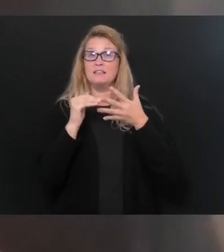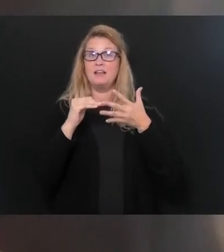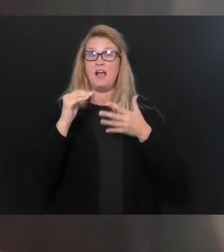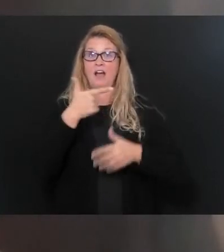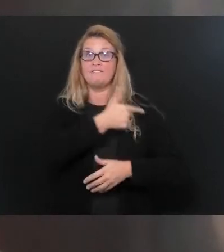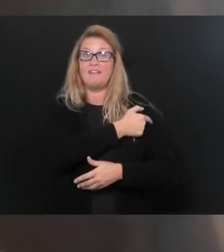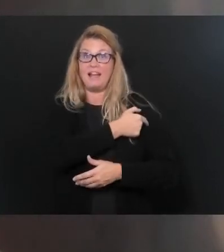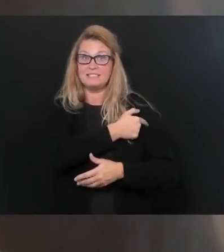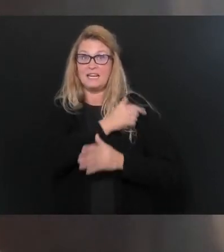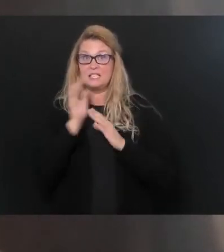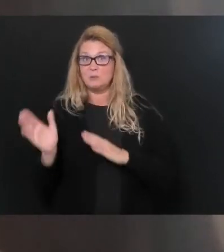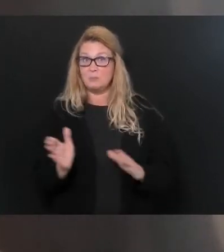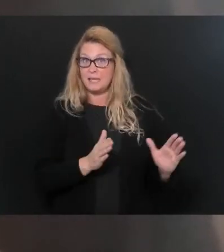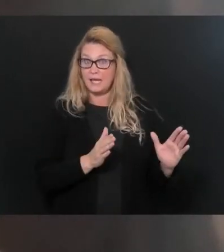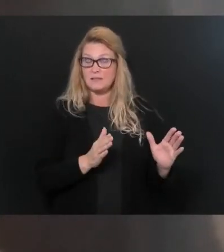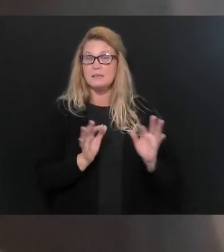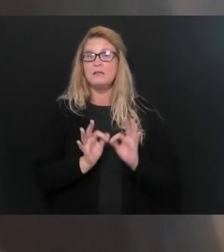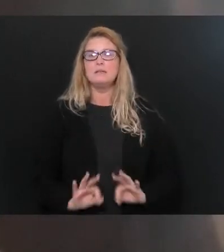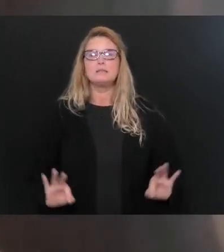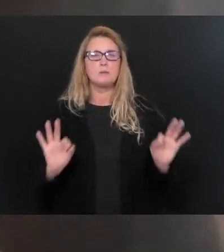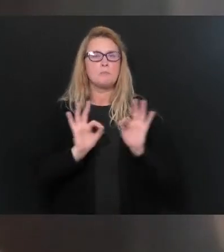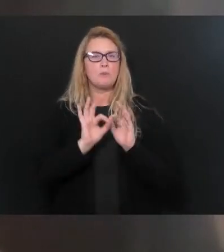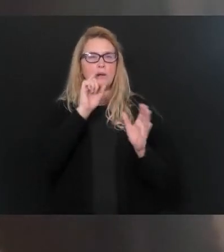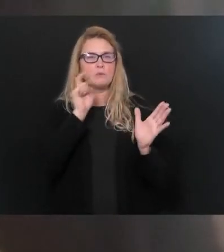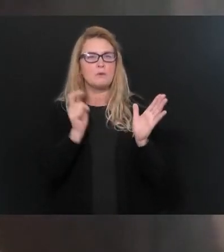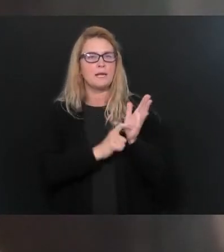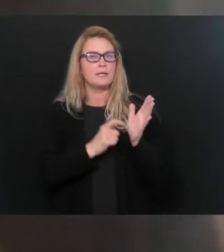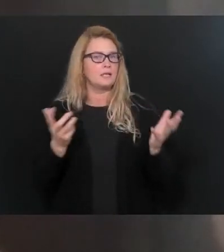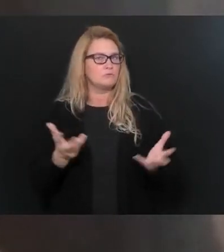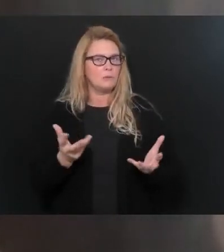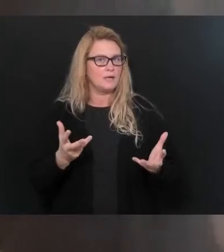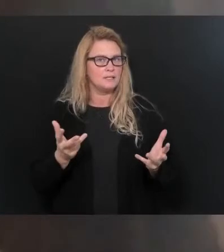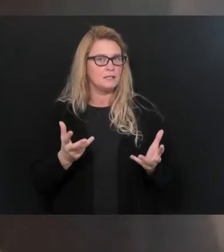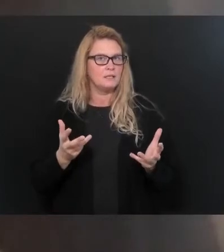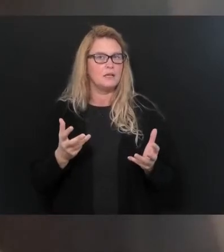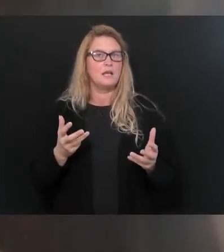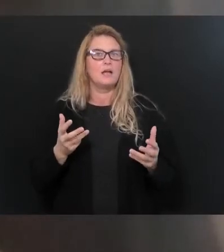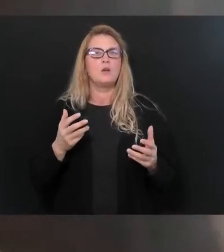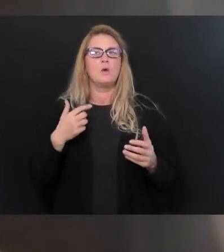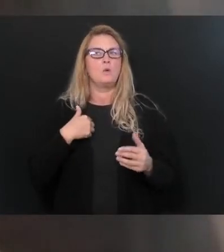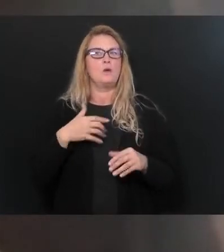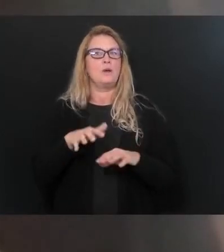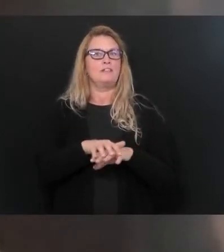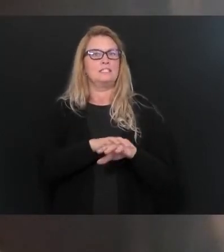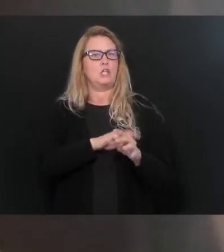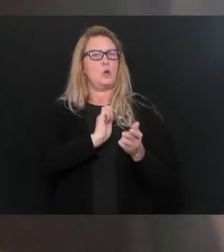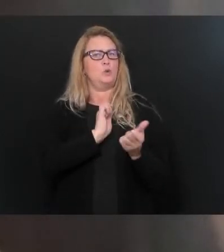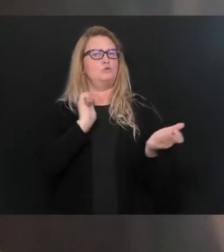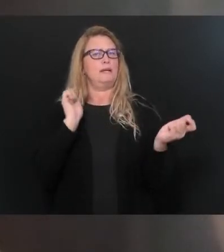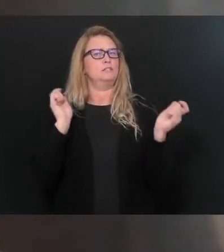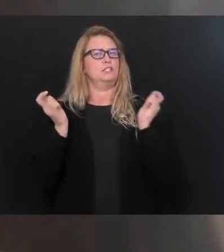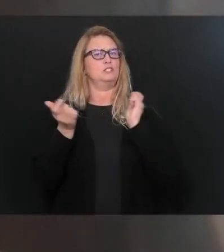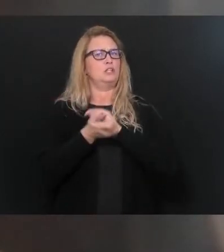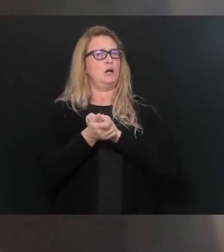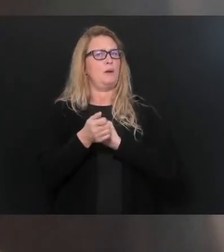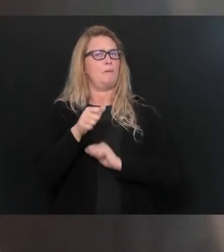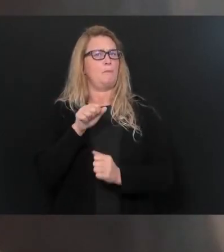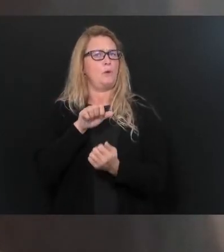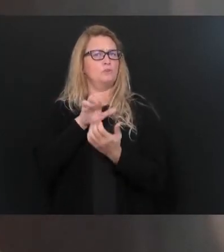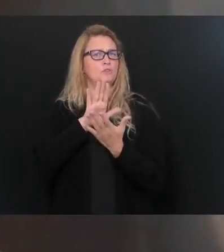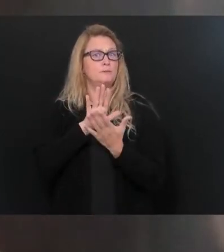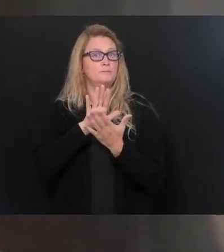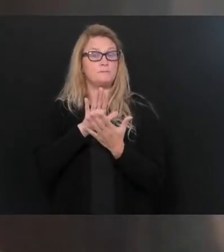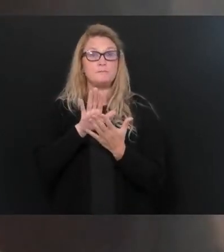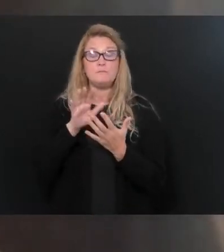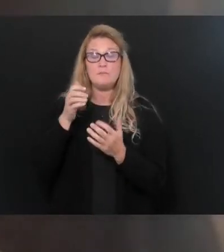it is important to recognize that we are starting a transitioning approach, and it's important that each one